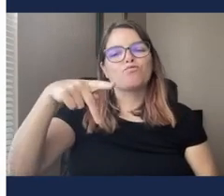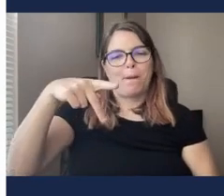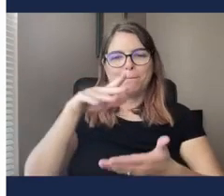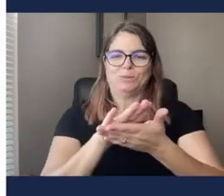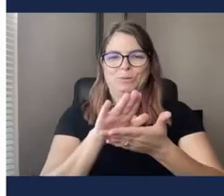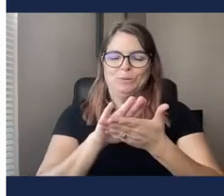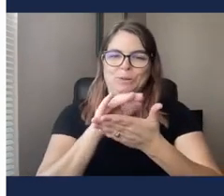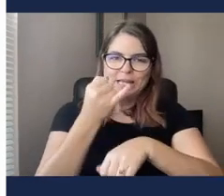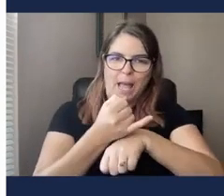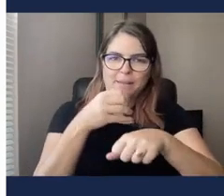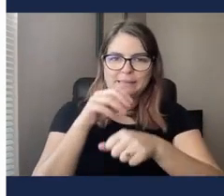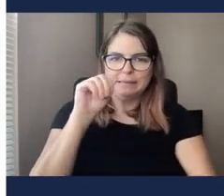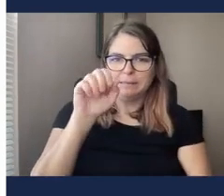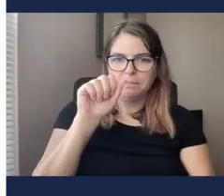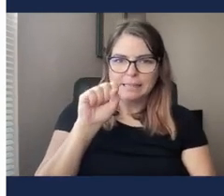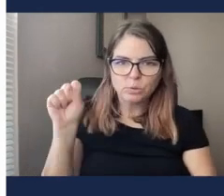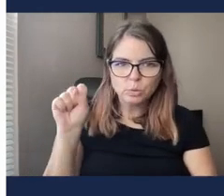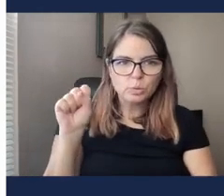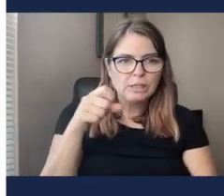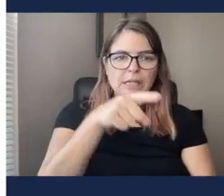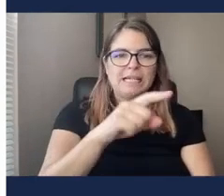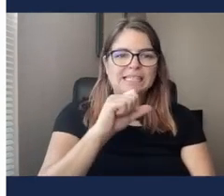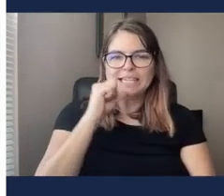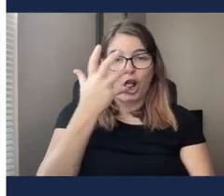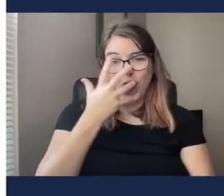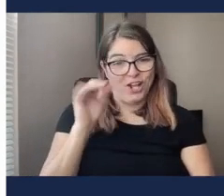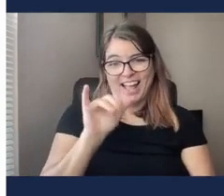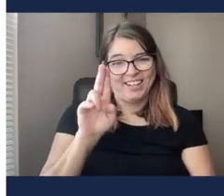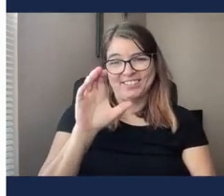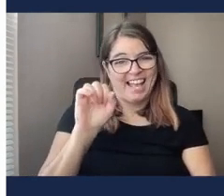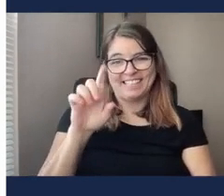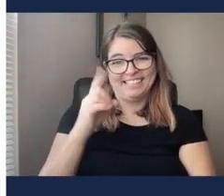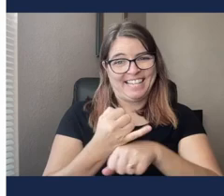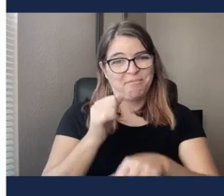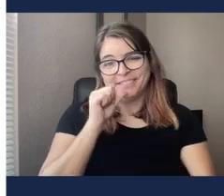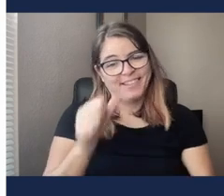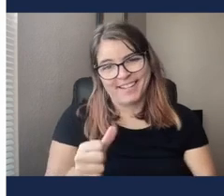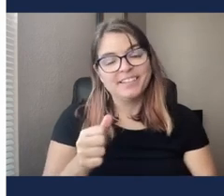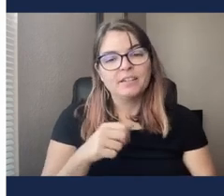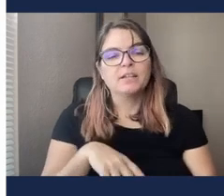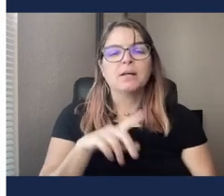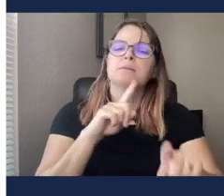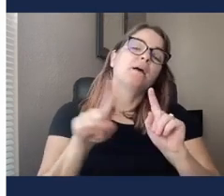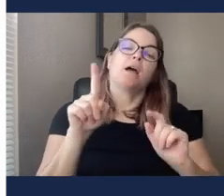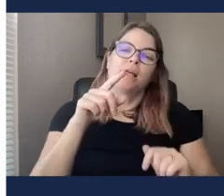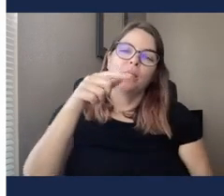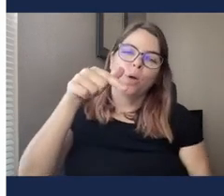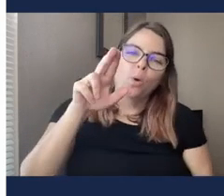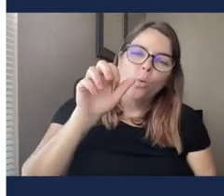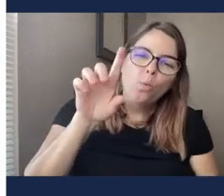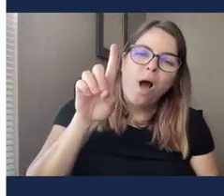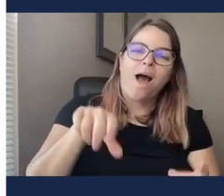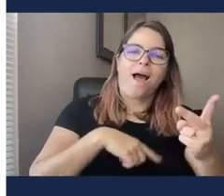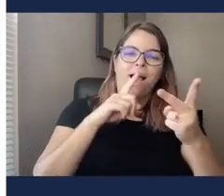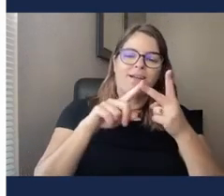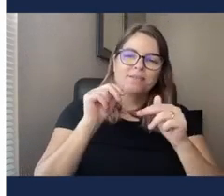Massachusetts. It doesn't look a whole lot like the UCSD campus, but something about the quads and the buildings and the